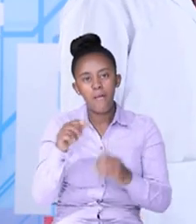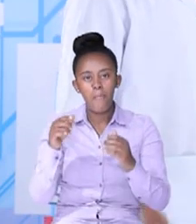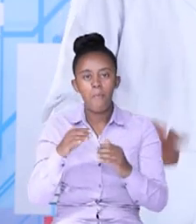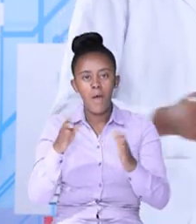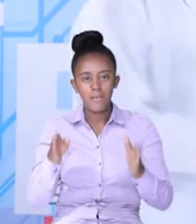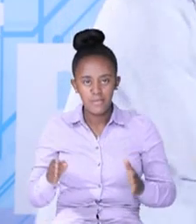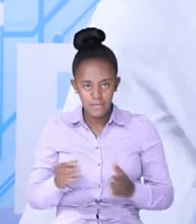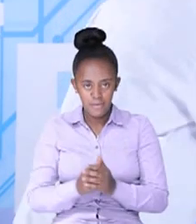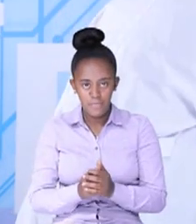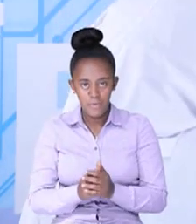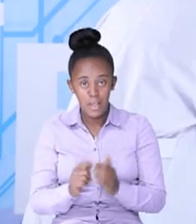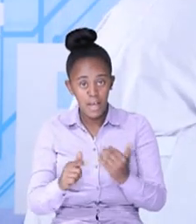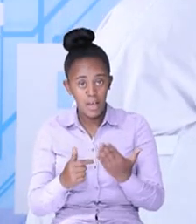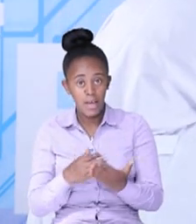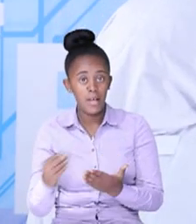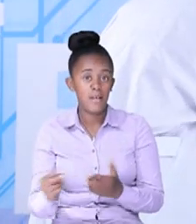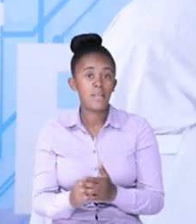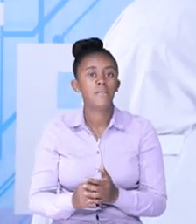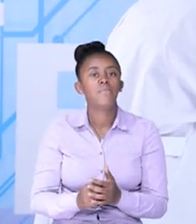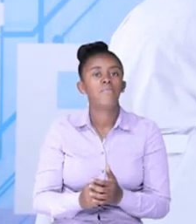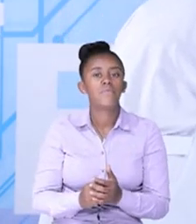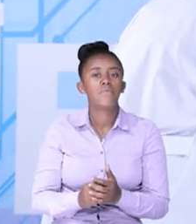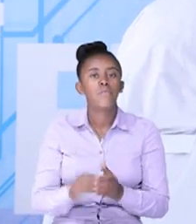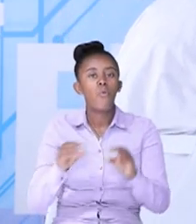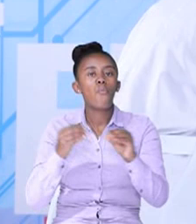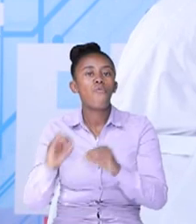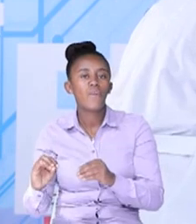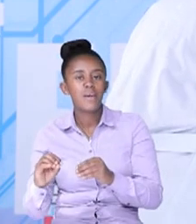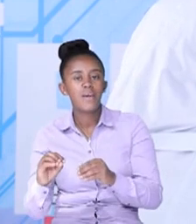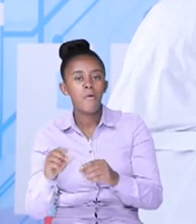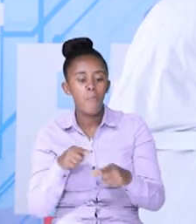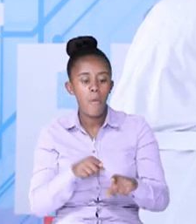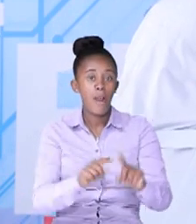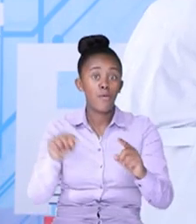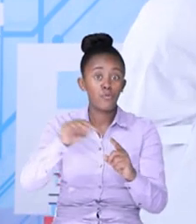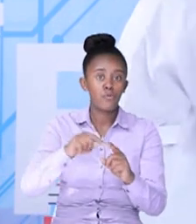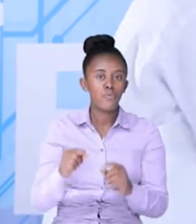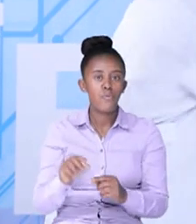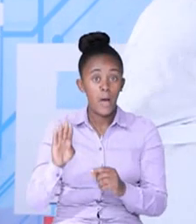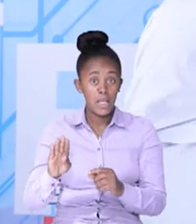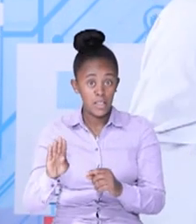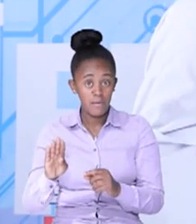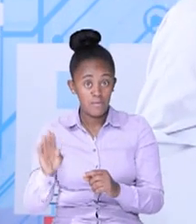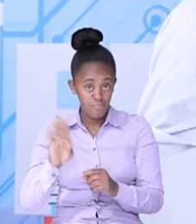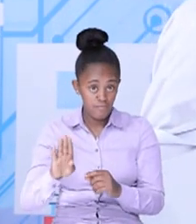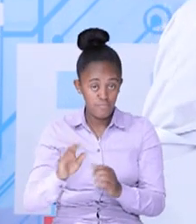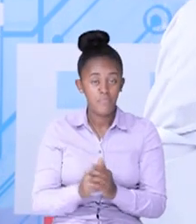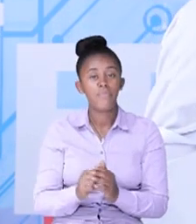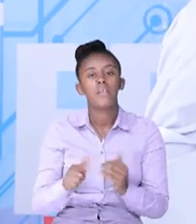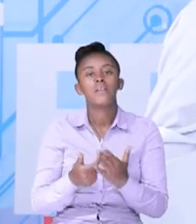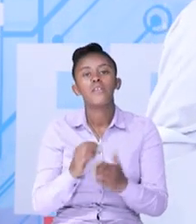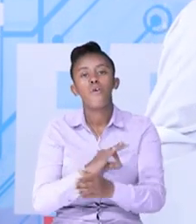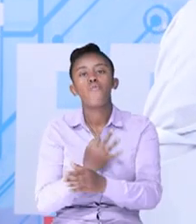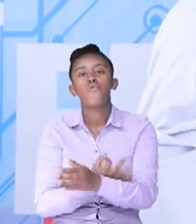path. And if a charged particle is moving parallel to the magnetic field, it has a straight line. The force in